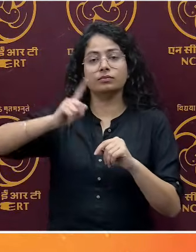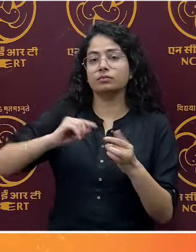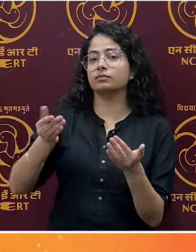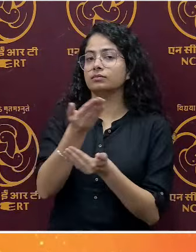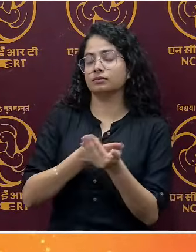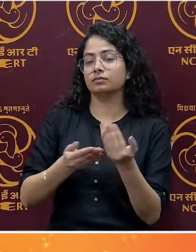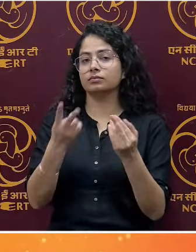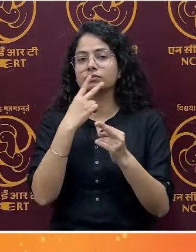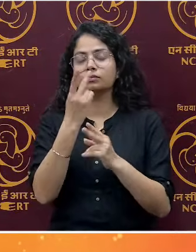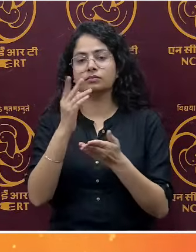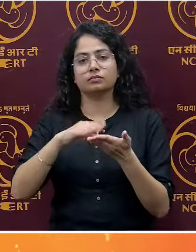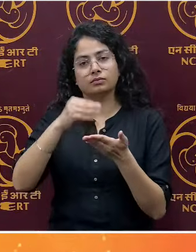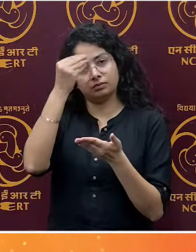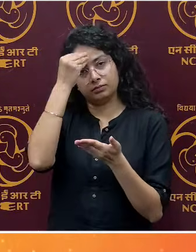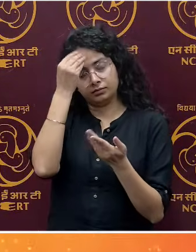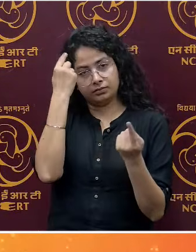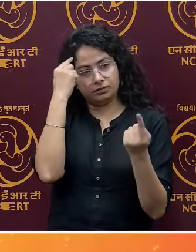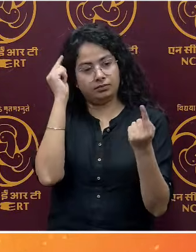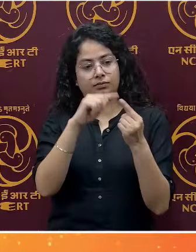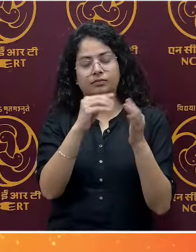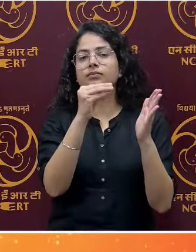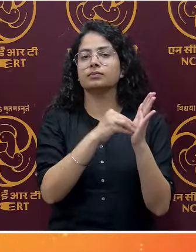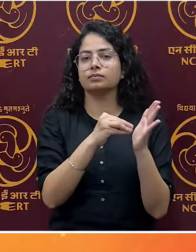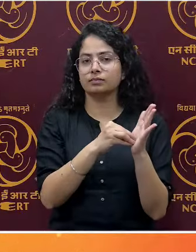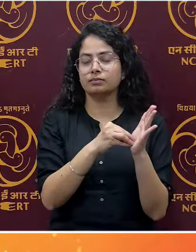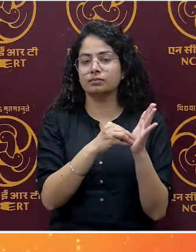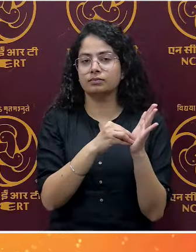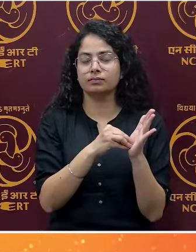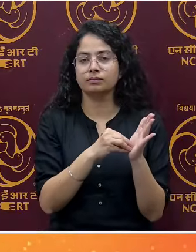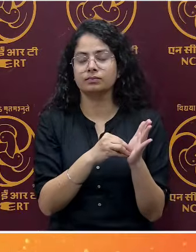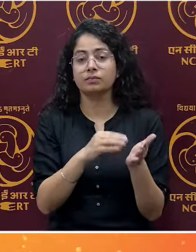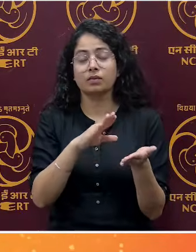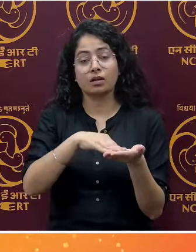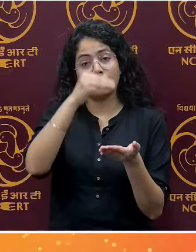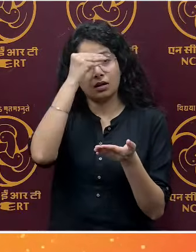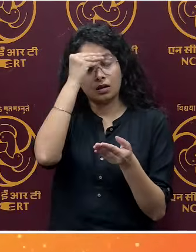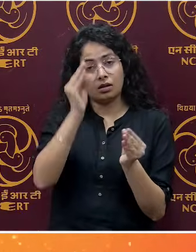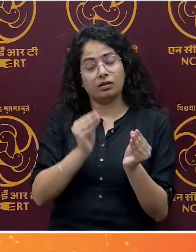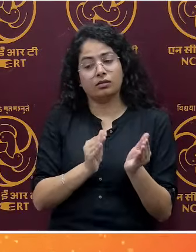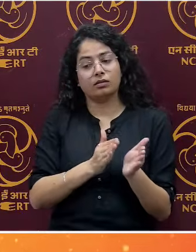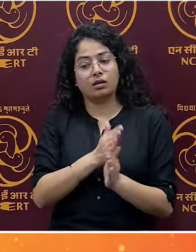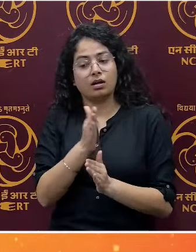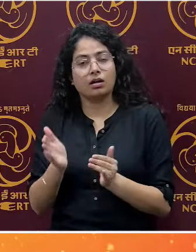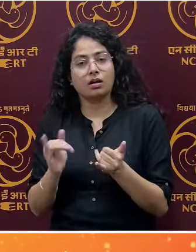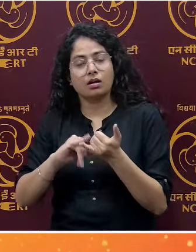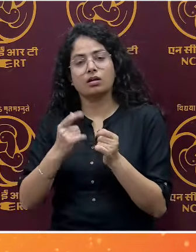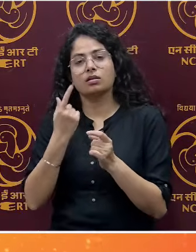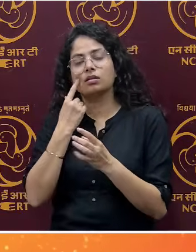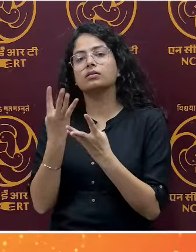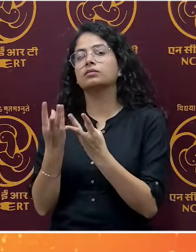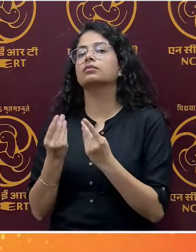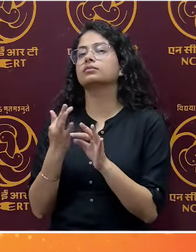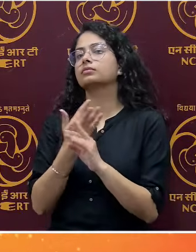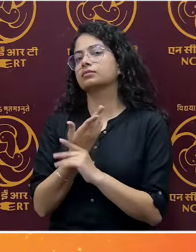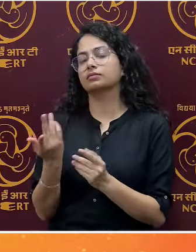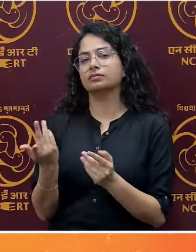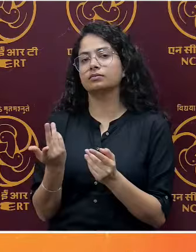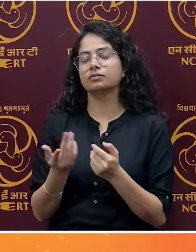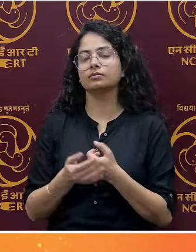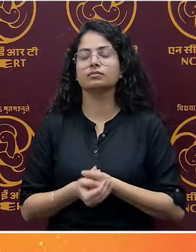learning outcomes is also mentioned. That apart from learning how to calculate simple interest, it is